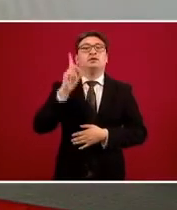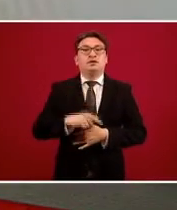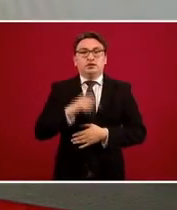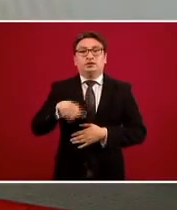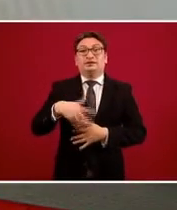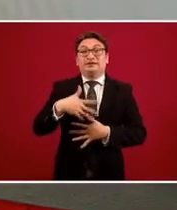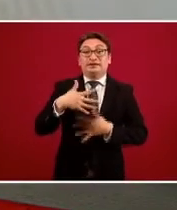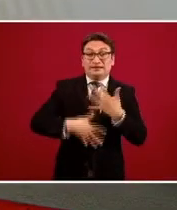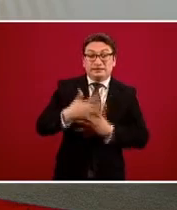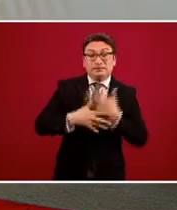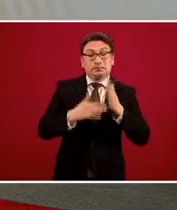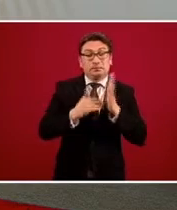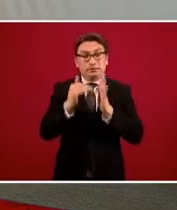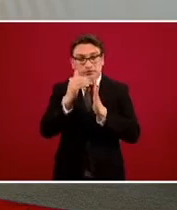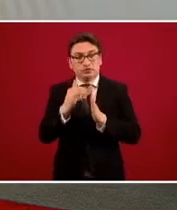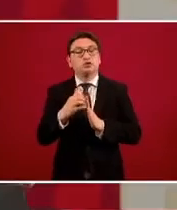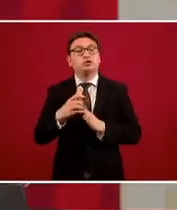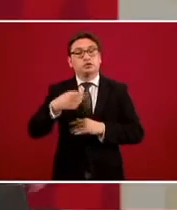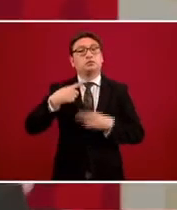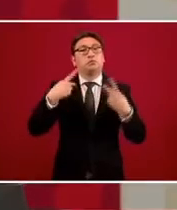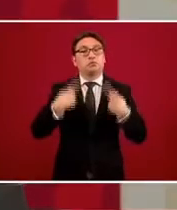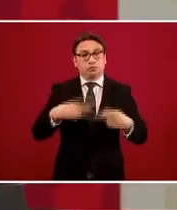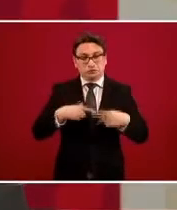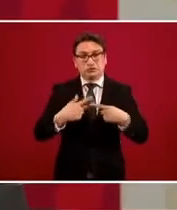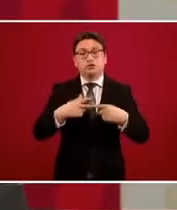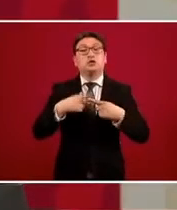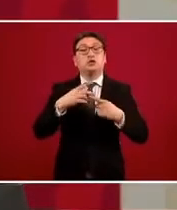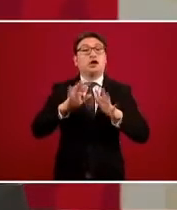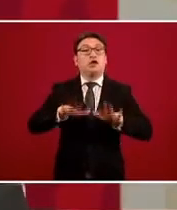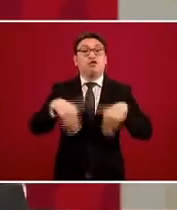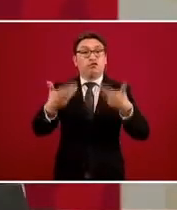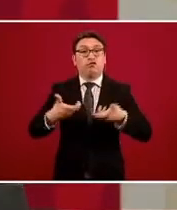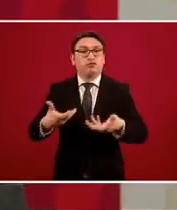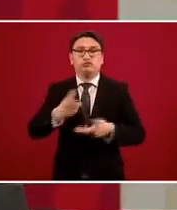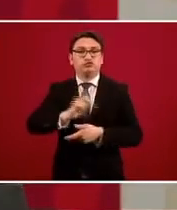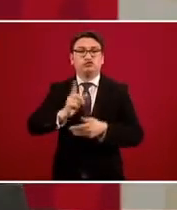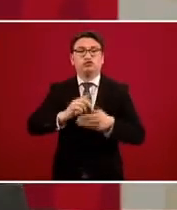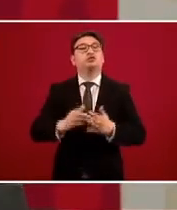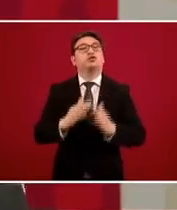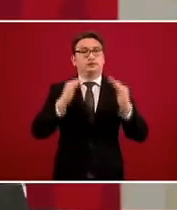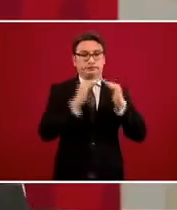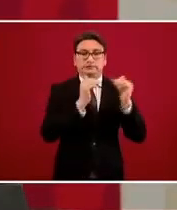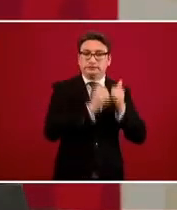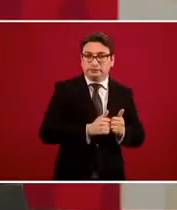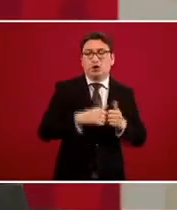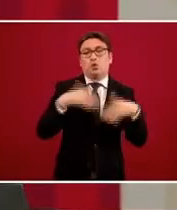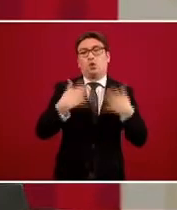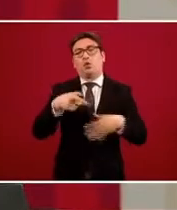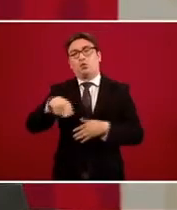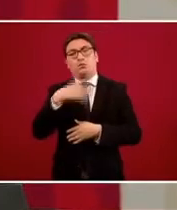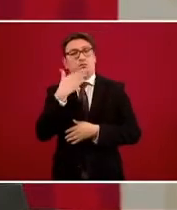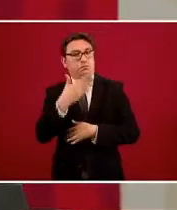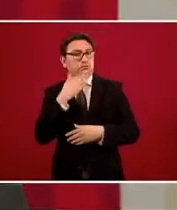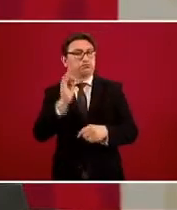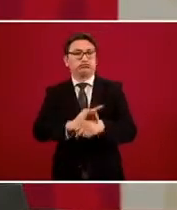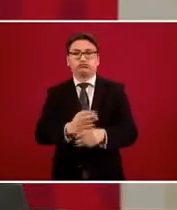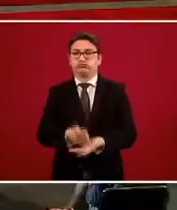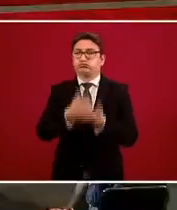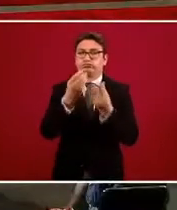classes are developing. And remember, this was a very important early measure because it allows us to